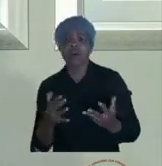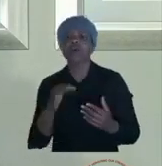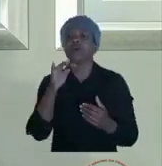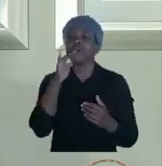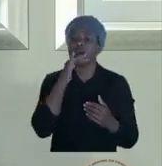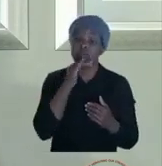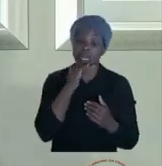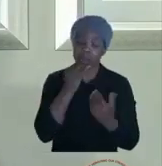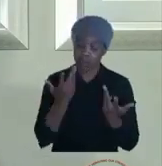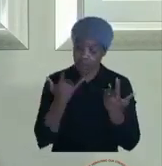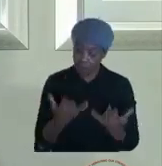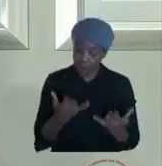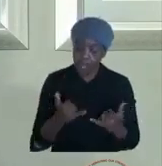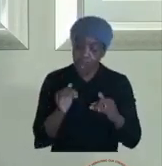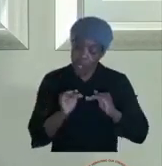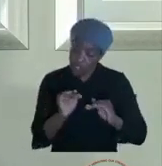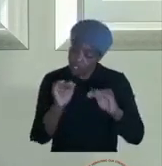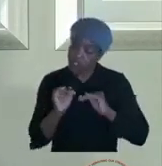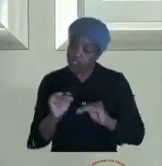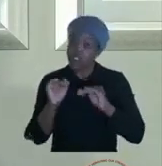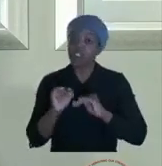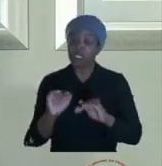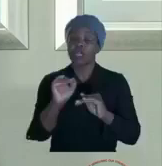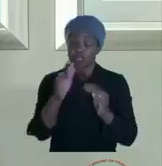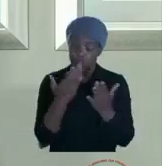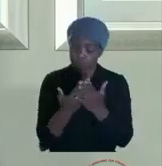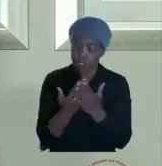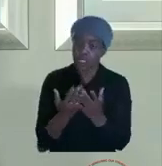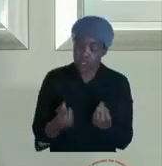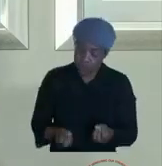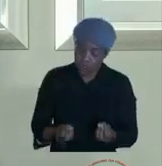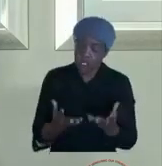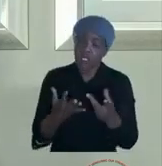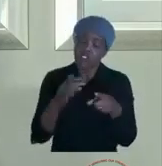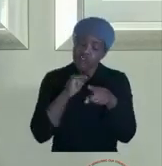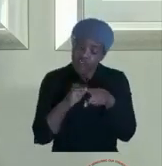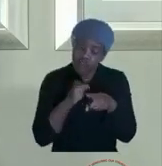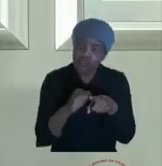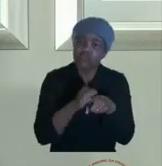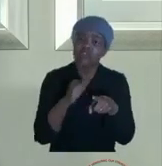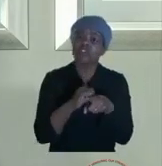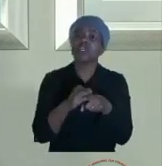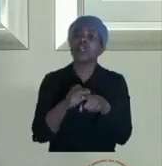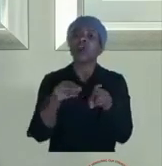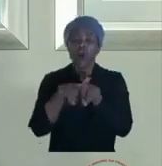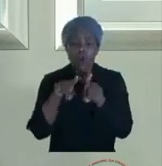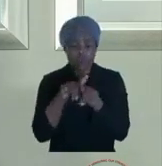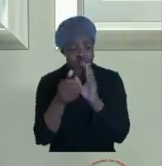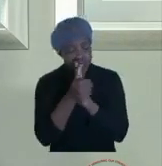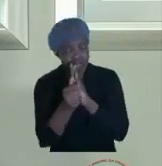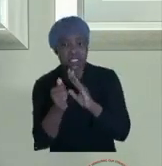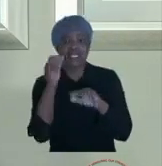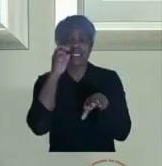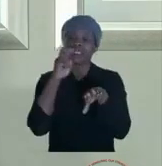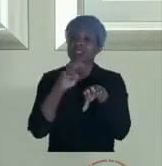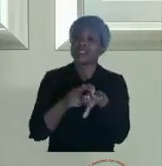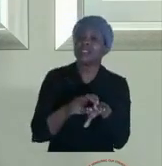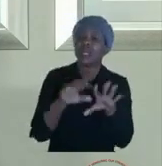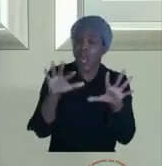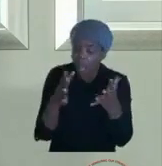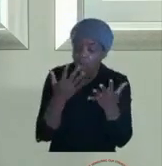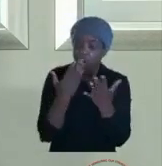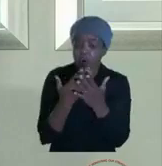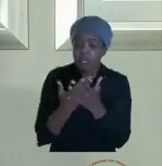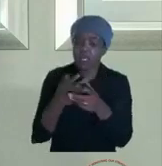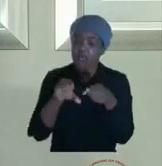between education currently offered in our education and training institutions and the skills needed to meet the